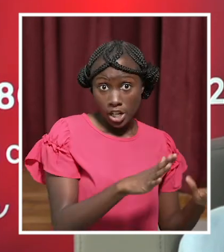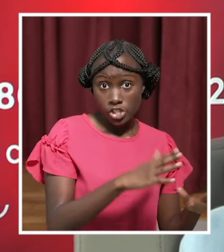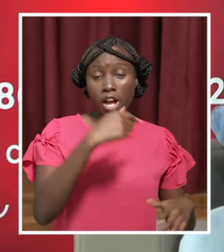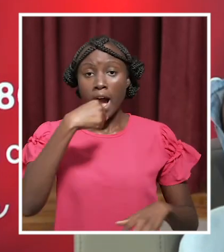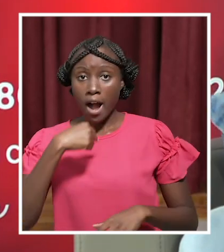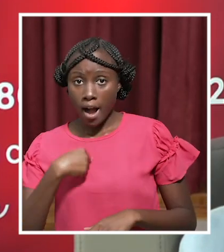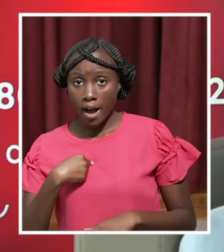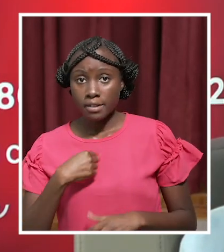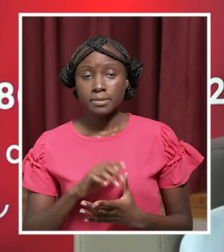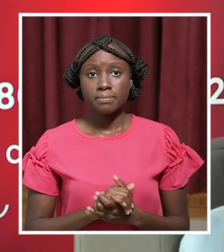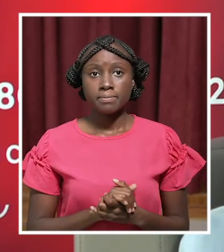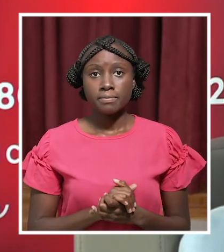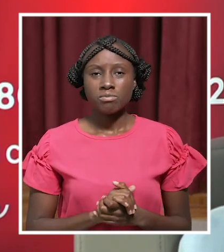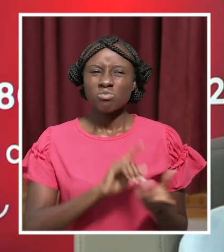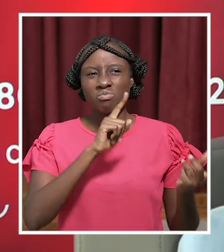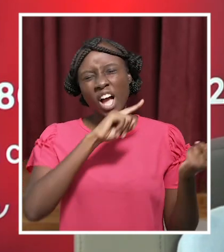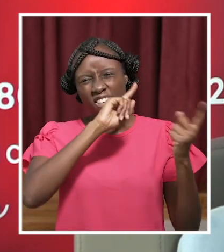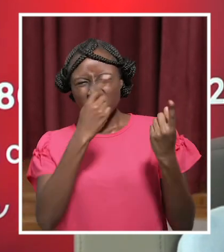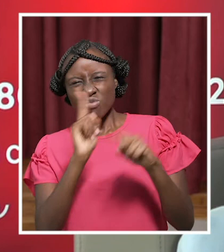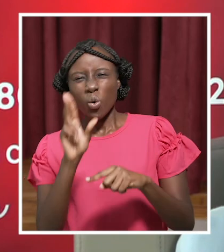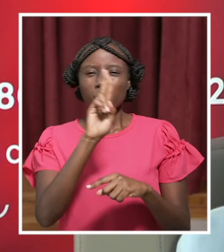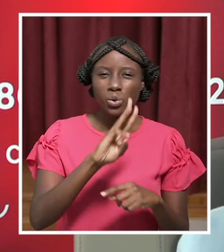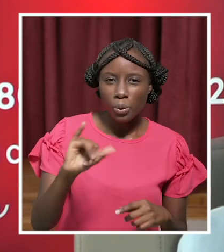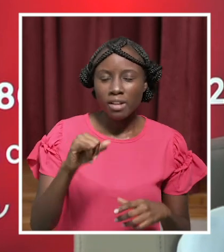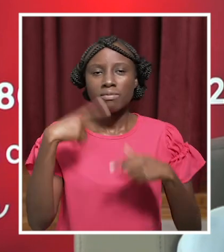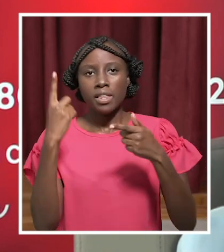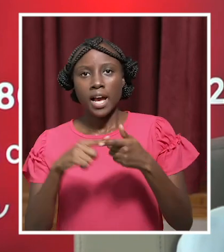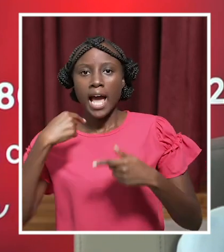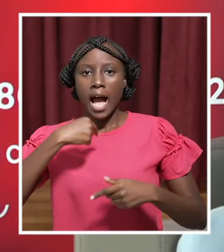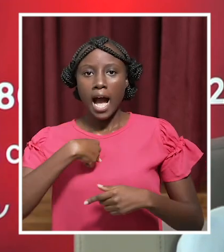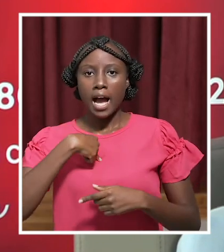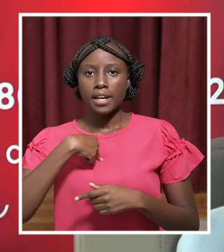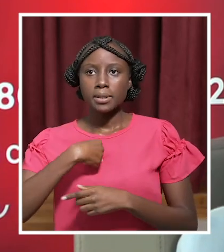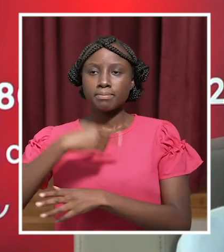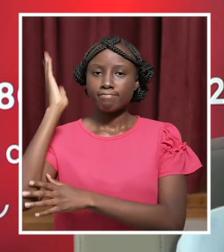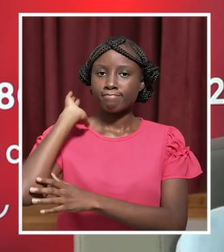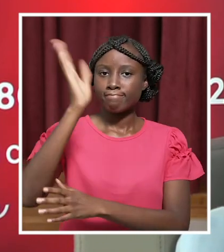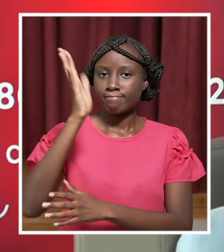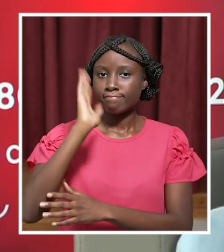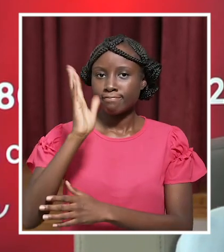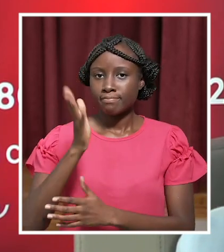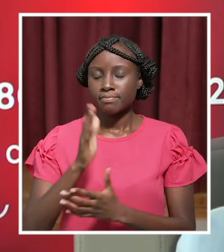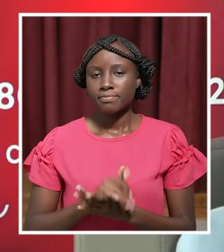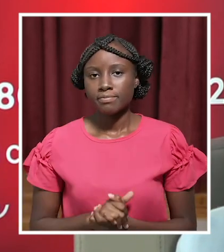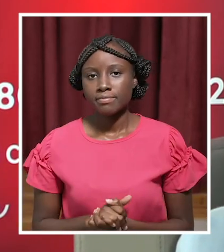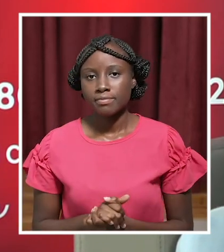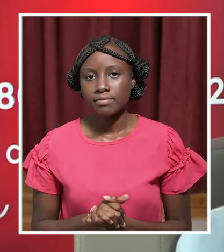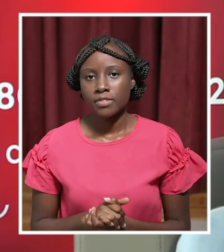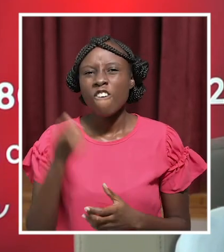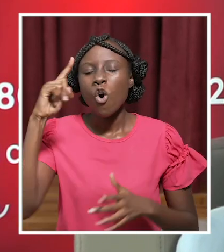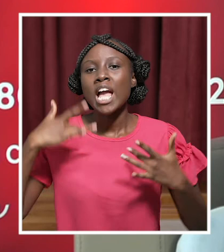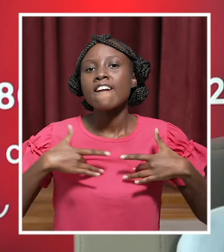I was navigating myself through UE and all the other things. I became a lecturer in event planning. And as a lecturer in event planning for